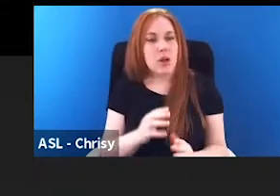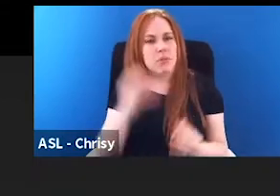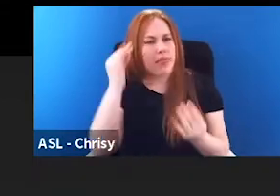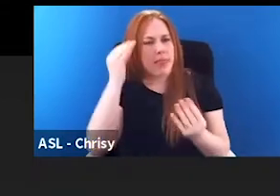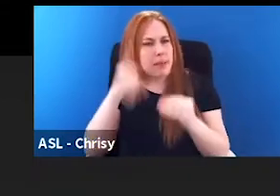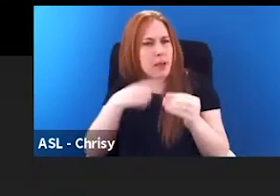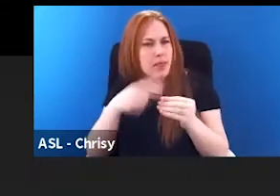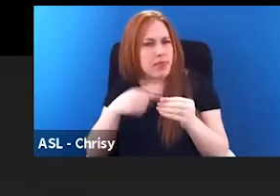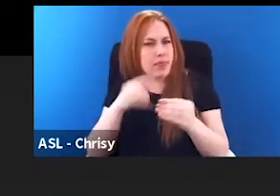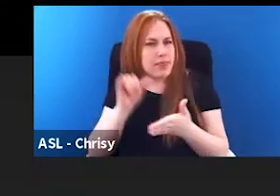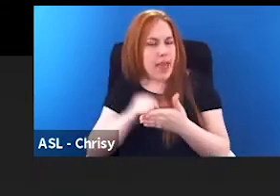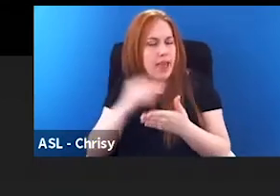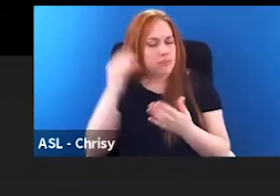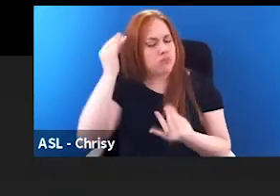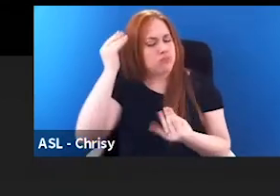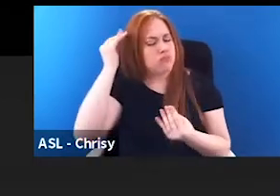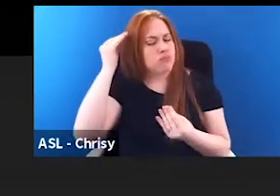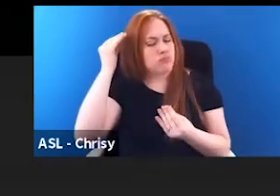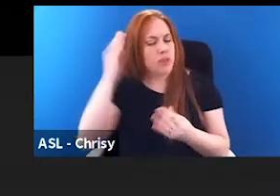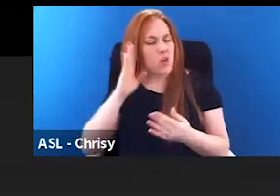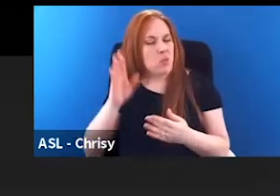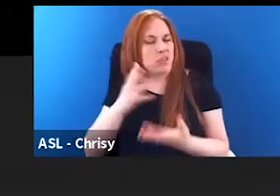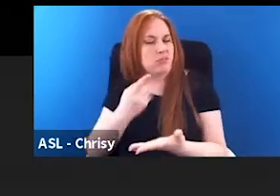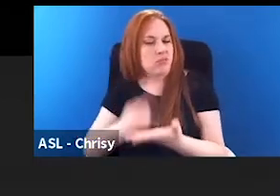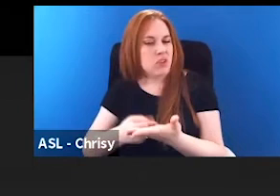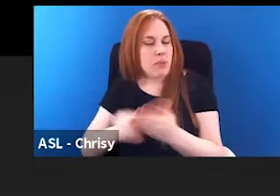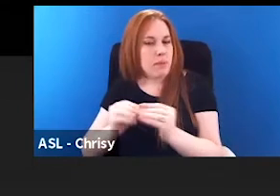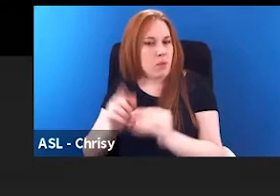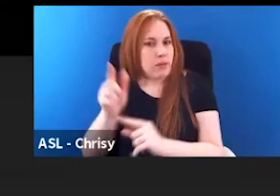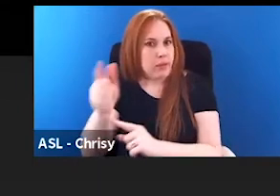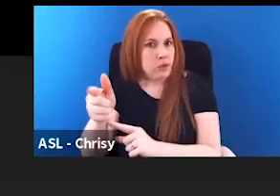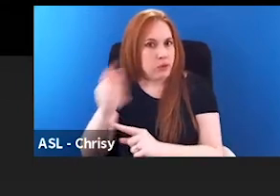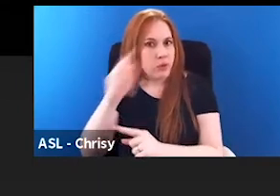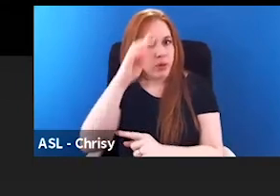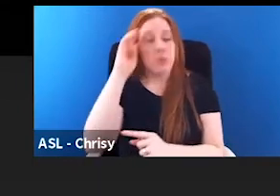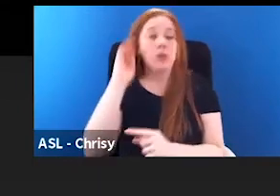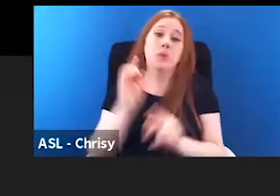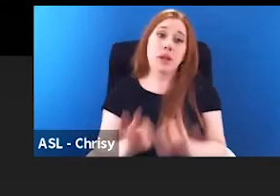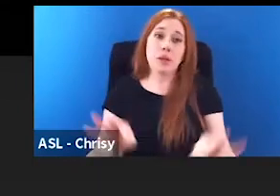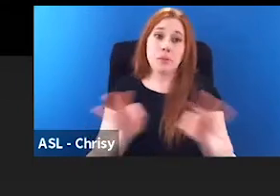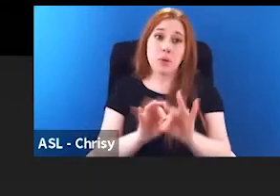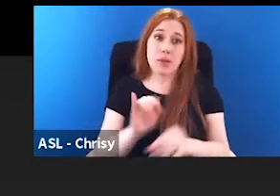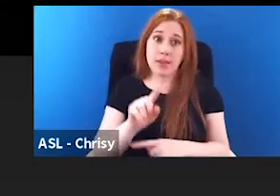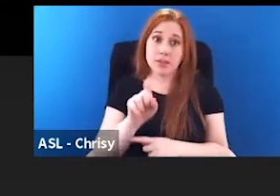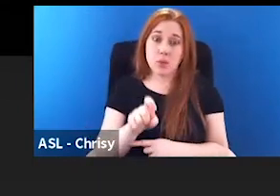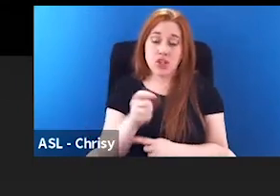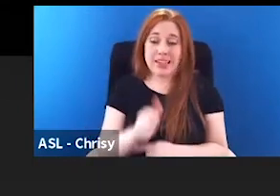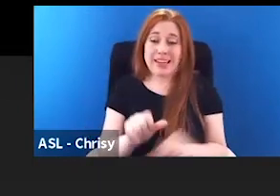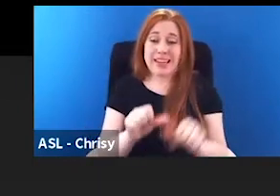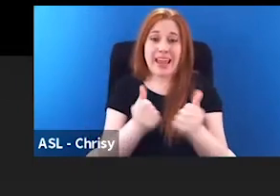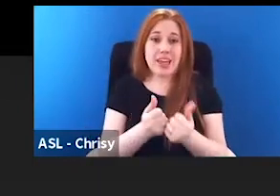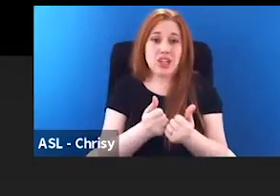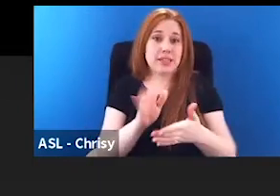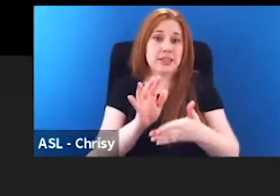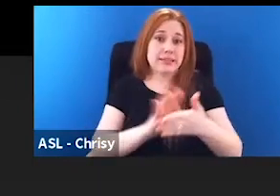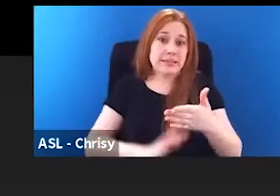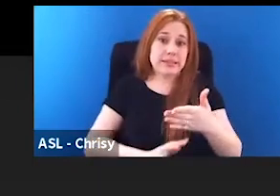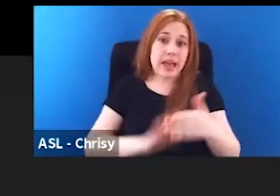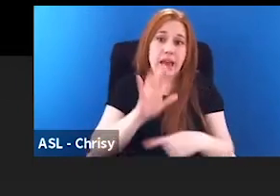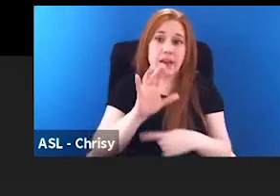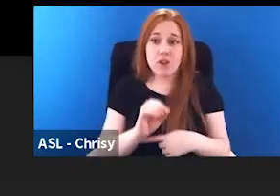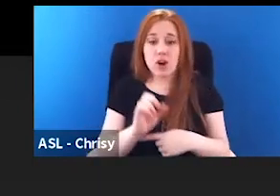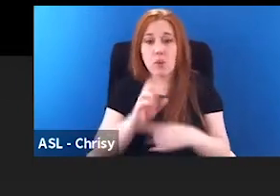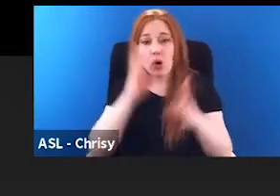But it's something that is really relevant to think about, and I think it's a question that any agency, design firm, or creative industry